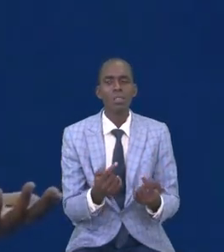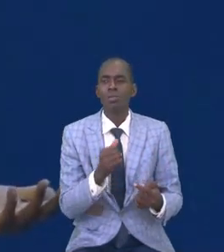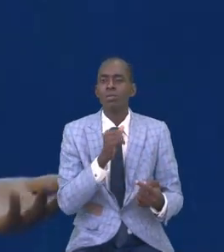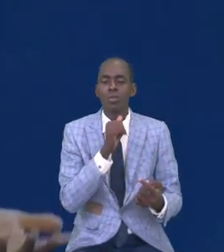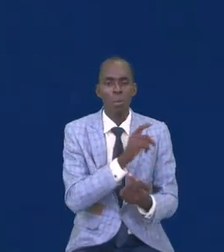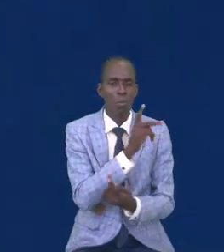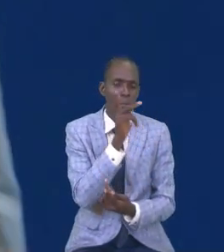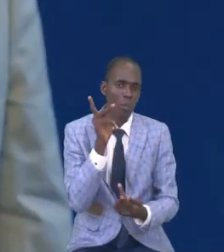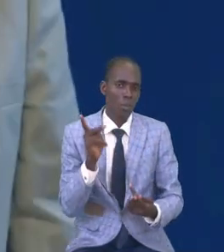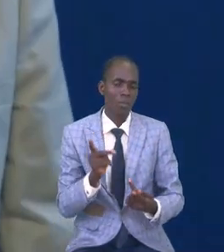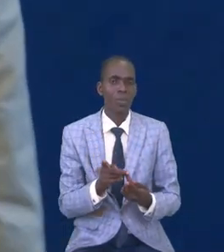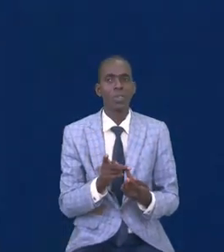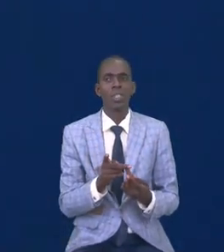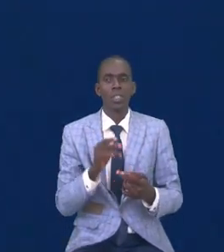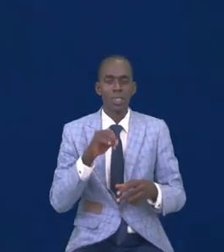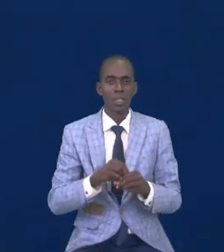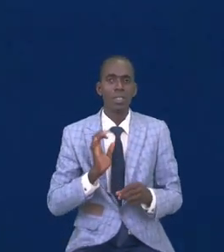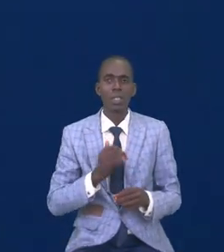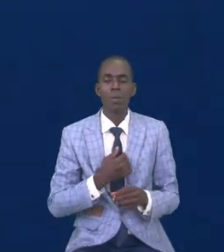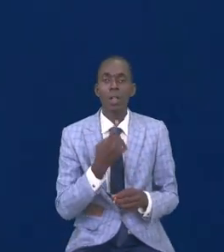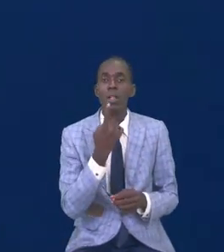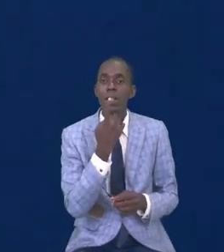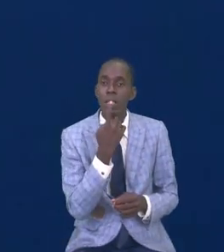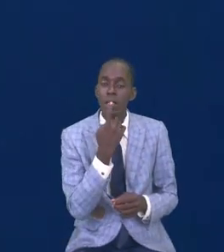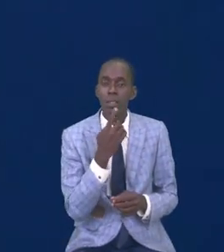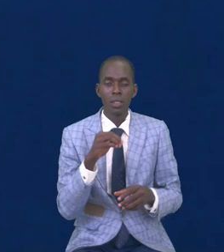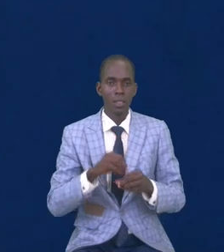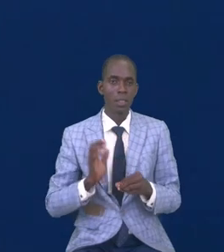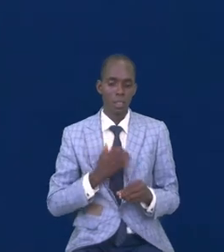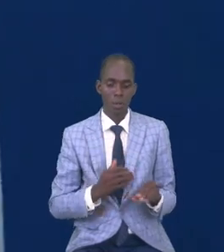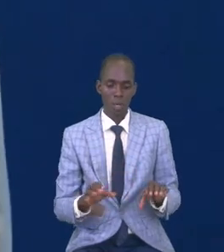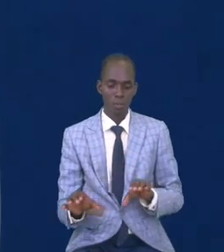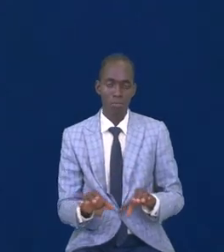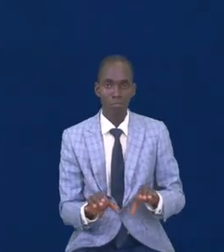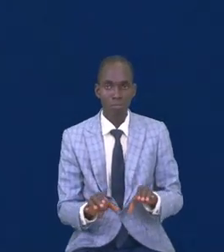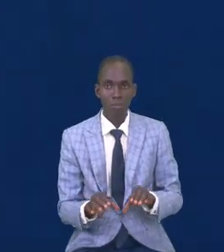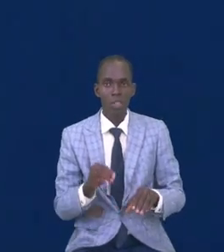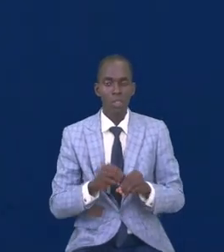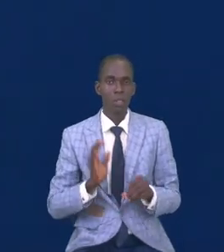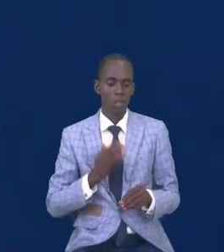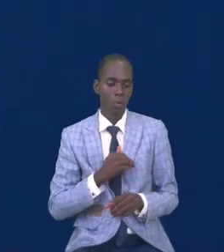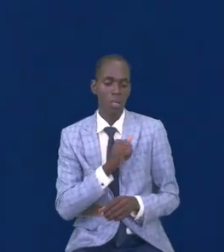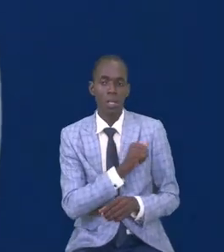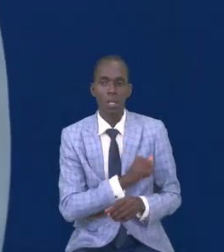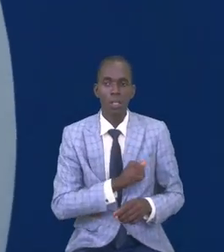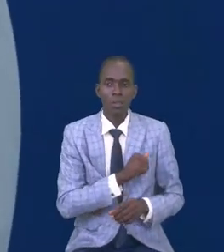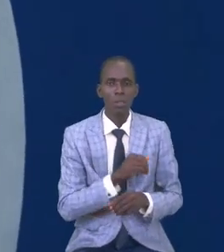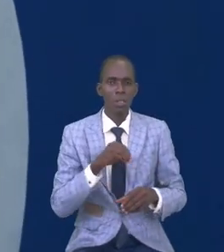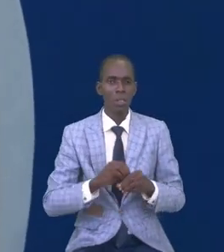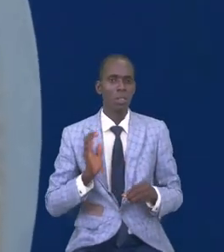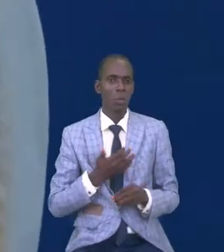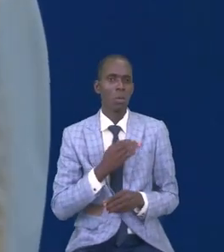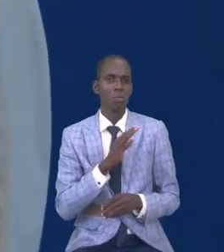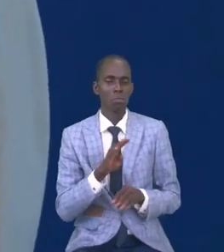Imperfection in our talk, in our action, in our attitude, in our